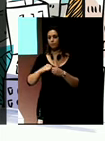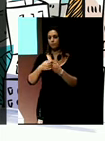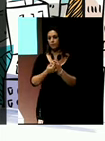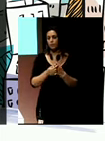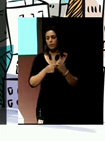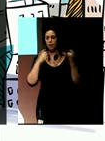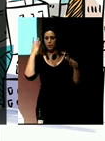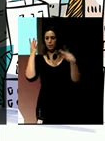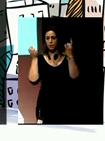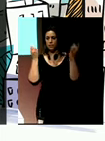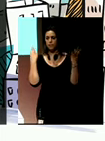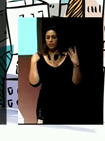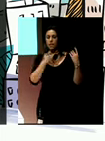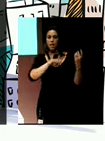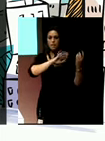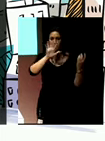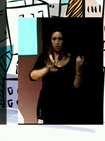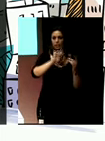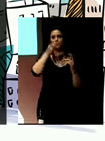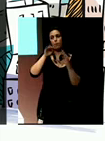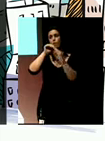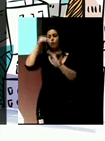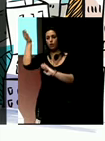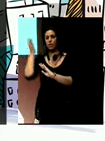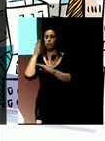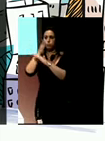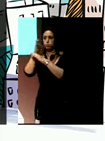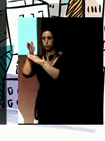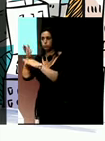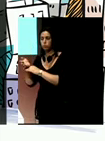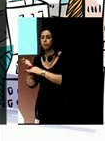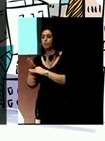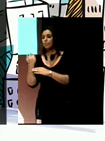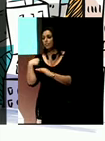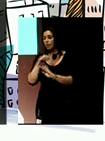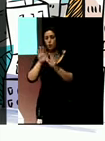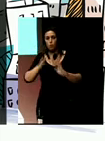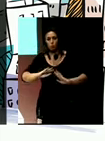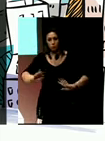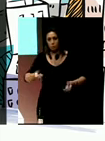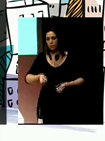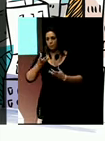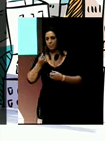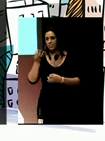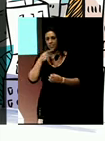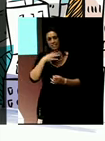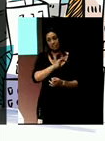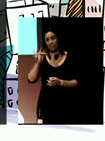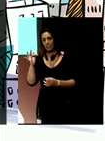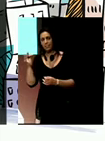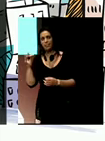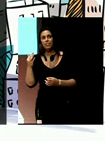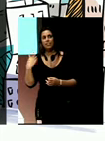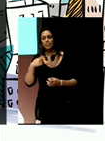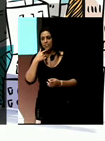She takes part in a lot of events, national, international events. And finally, and then I'm going to give Noelia the